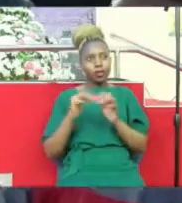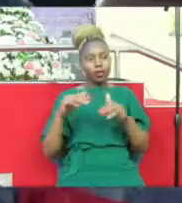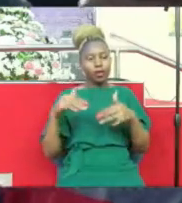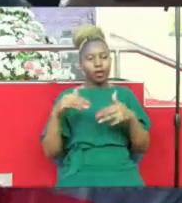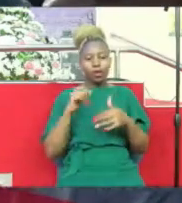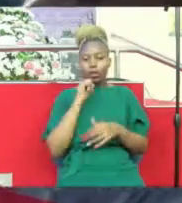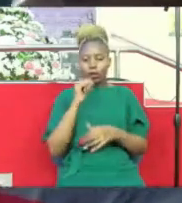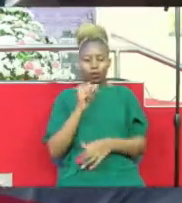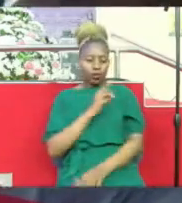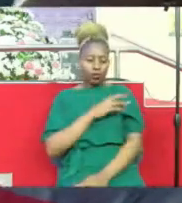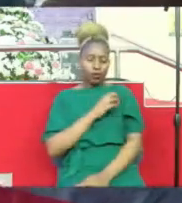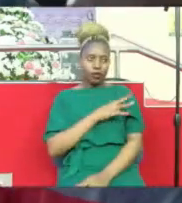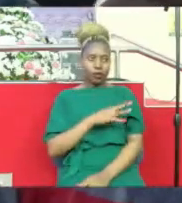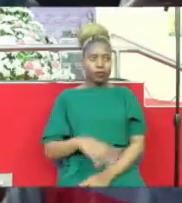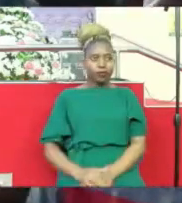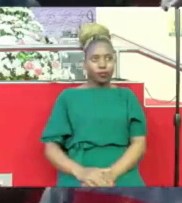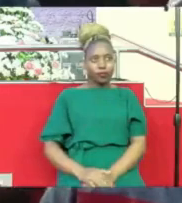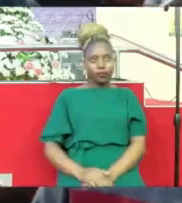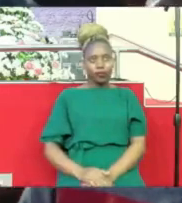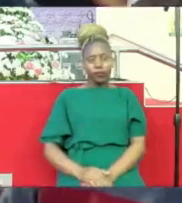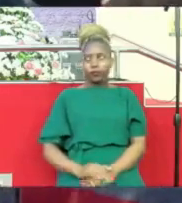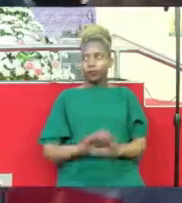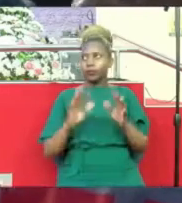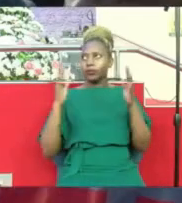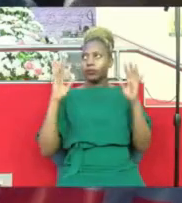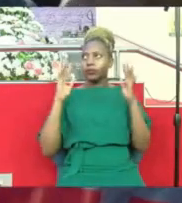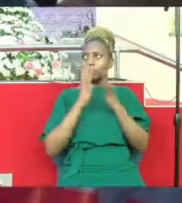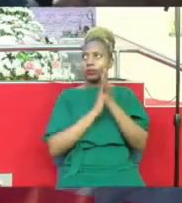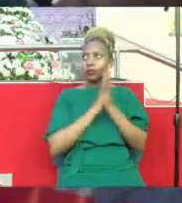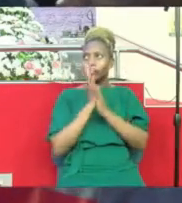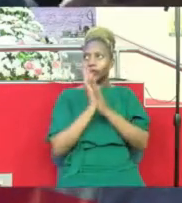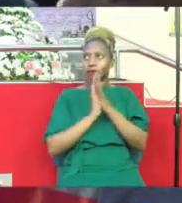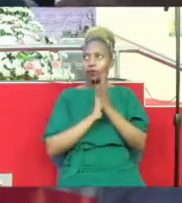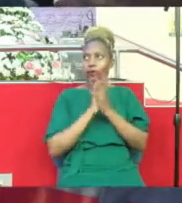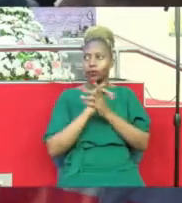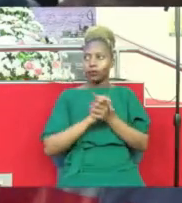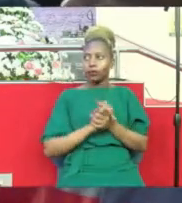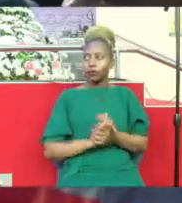but you have given us the power, the spirit of love and a sound mind.